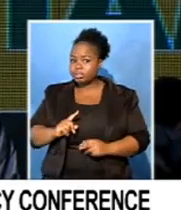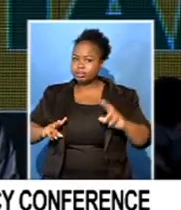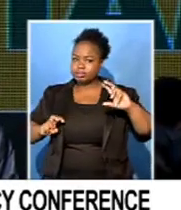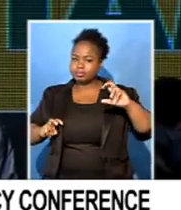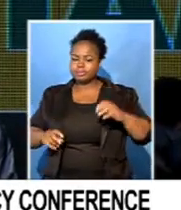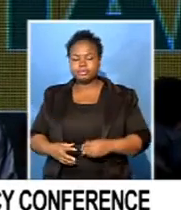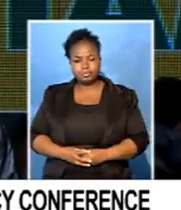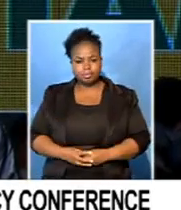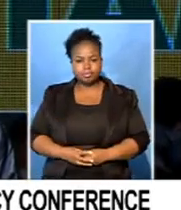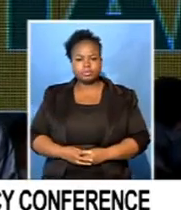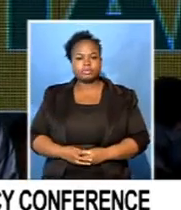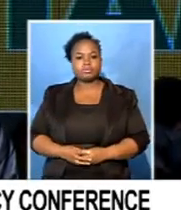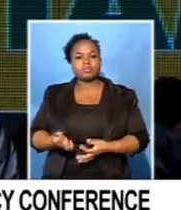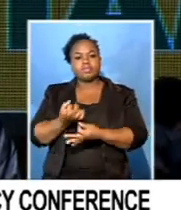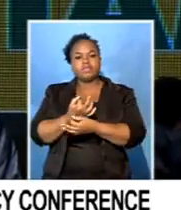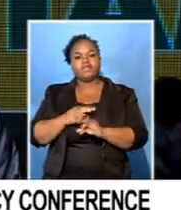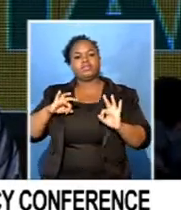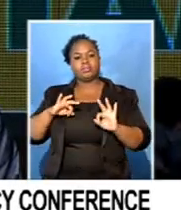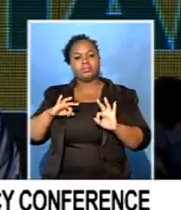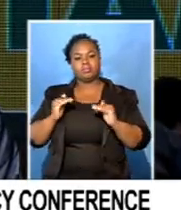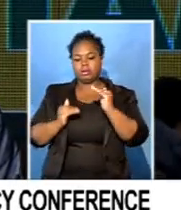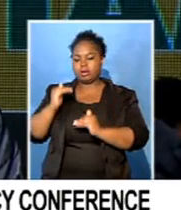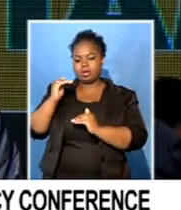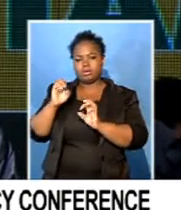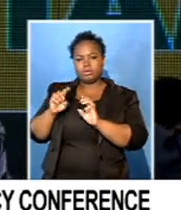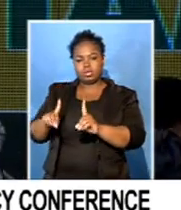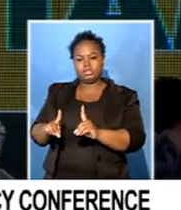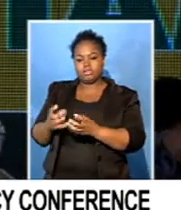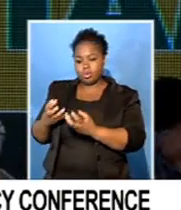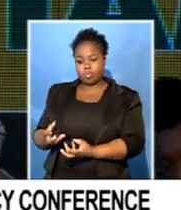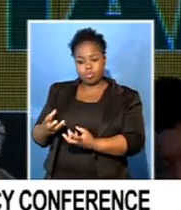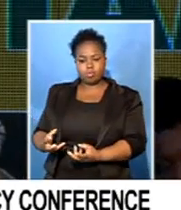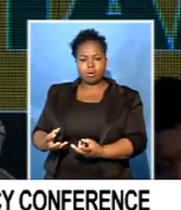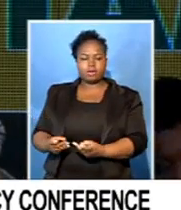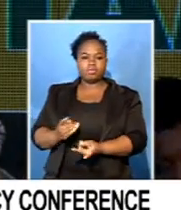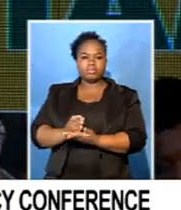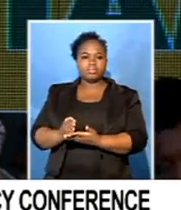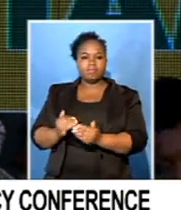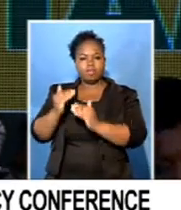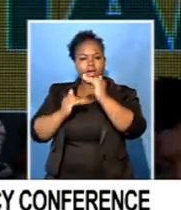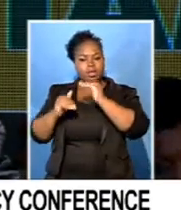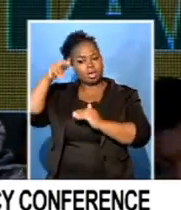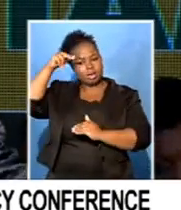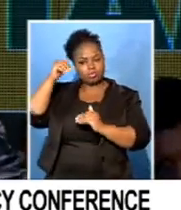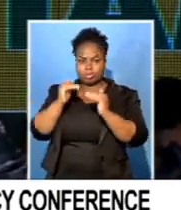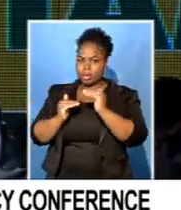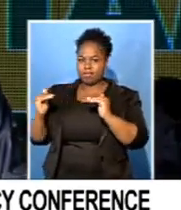"Free higher education for the poor up to undergraduate level must